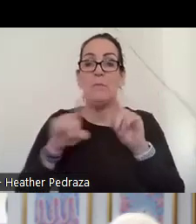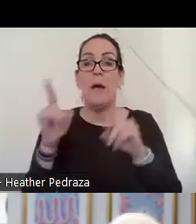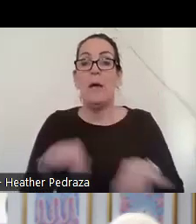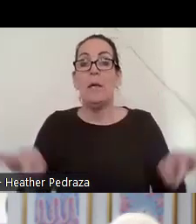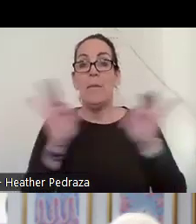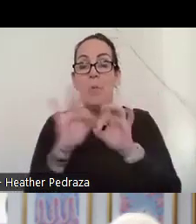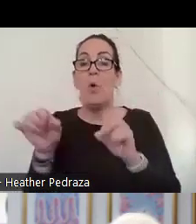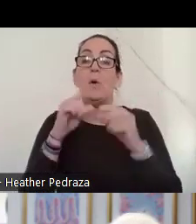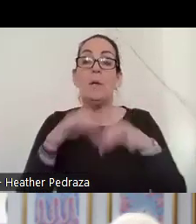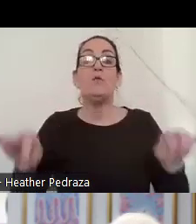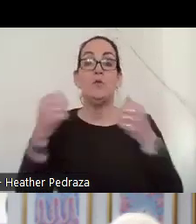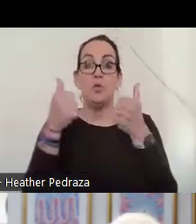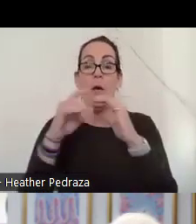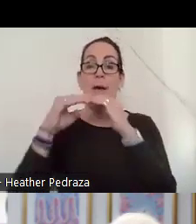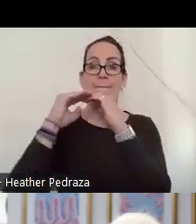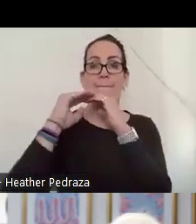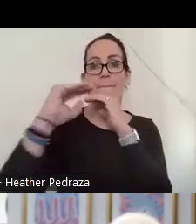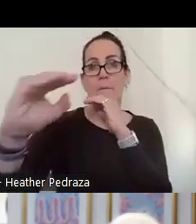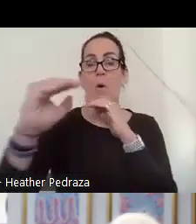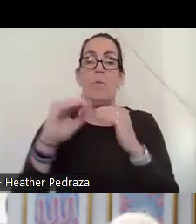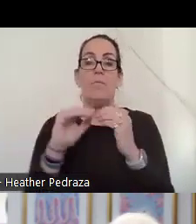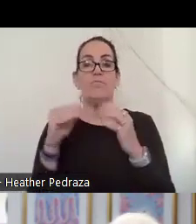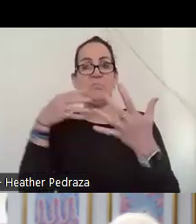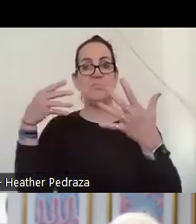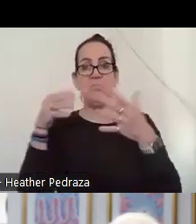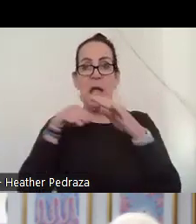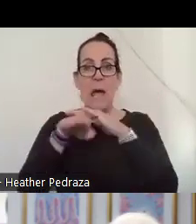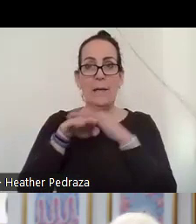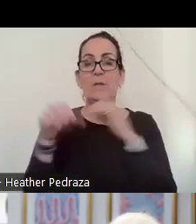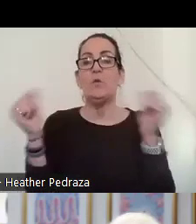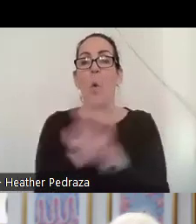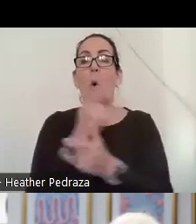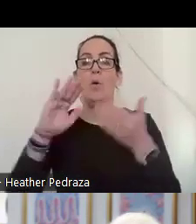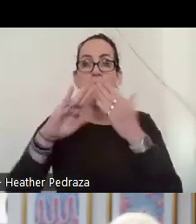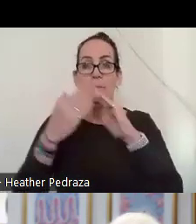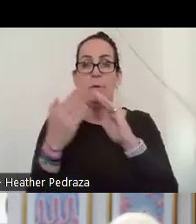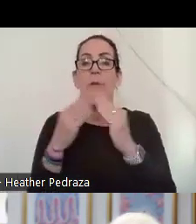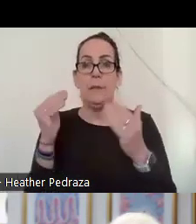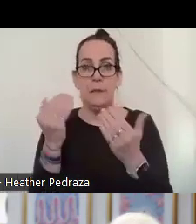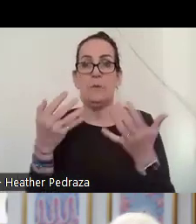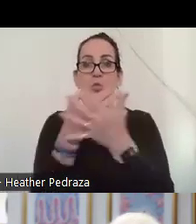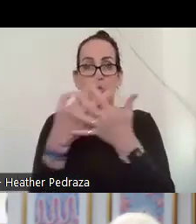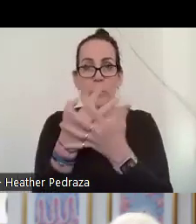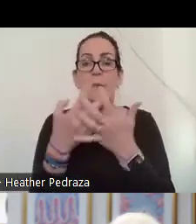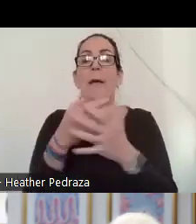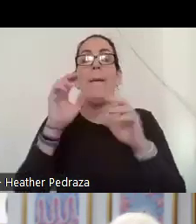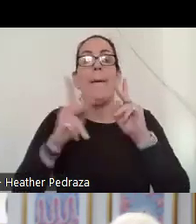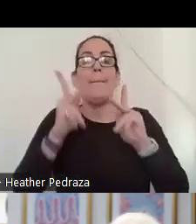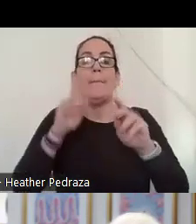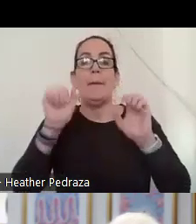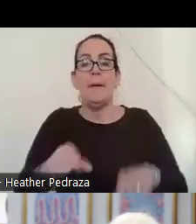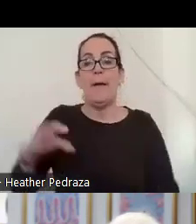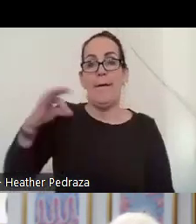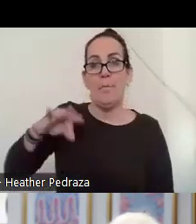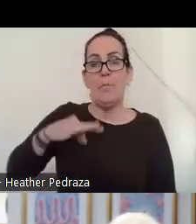as we can get about access to screening, that screening's being done so that people can benefit from all of this